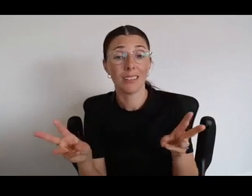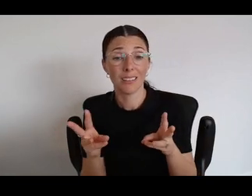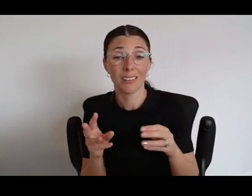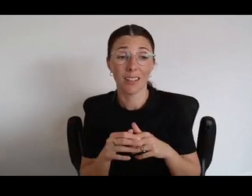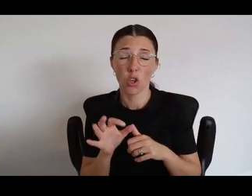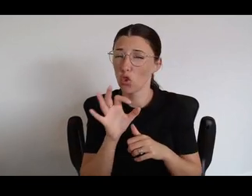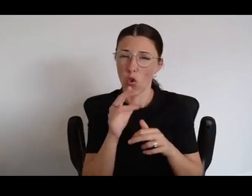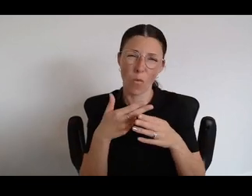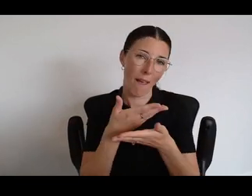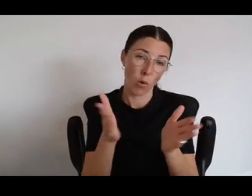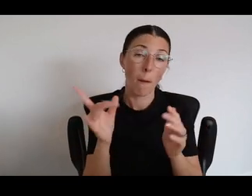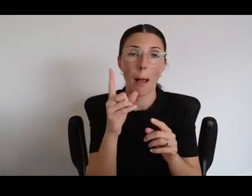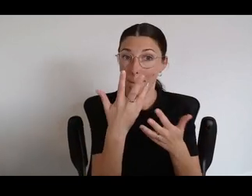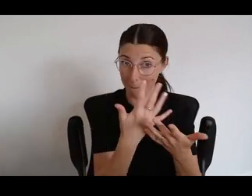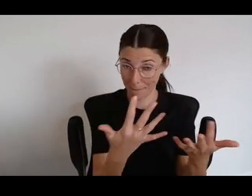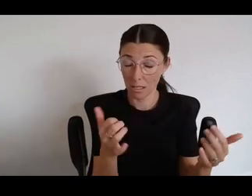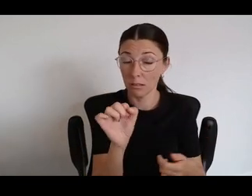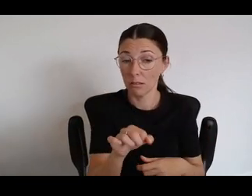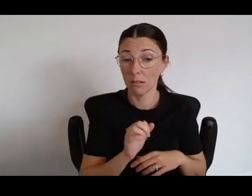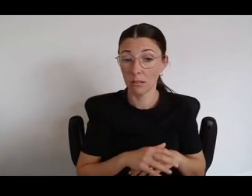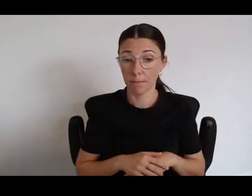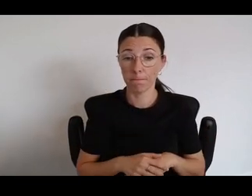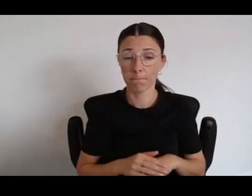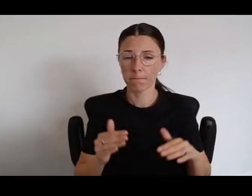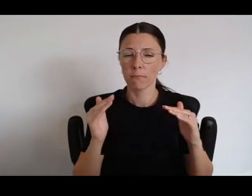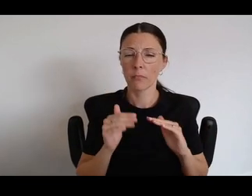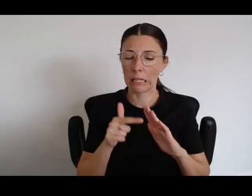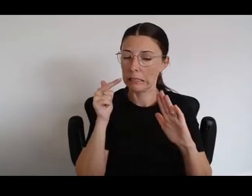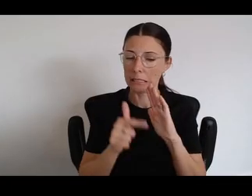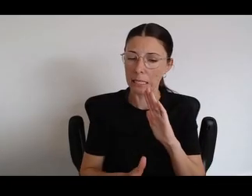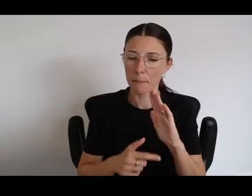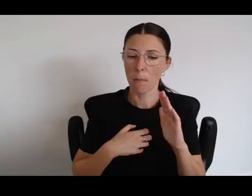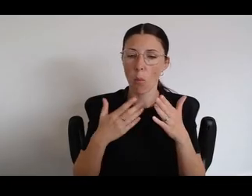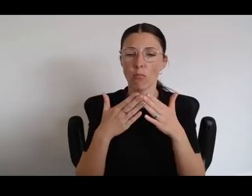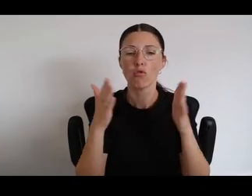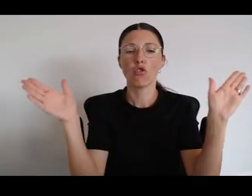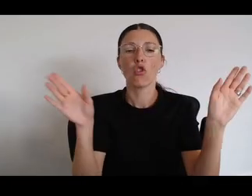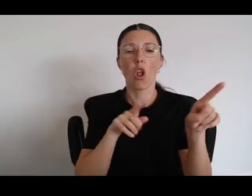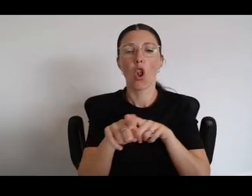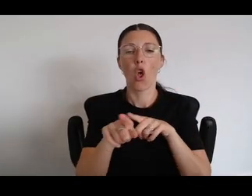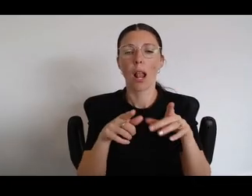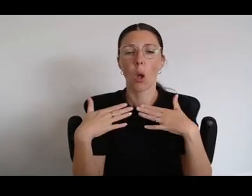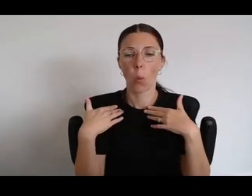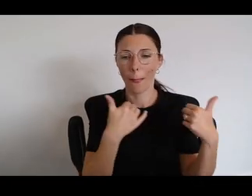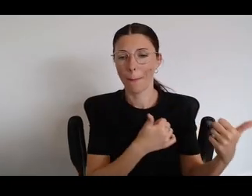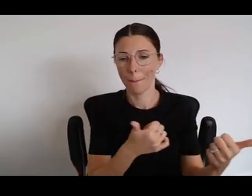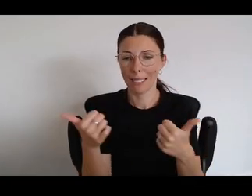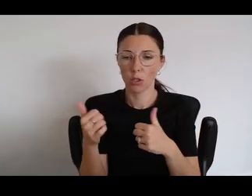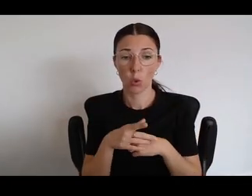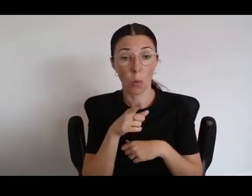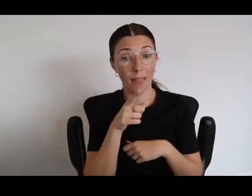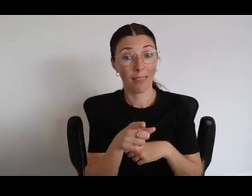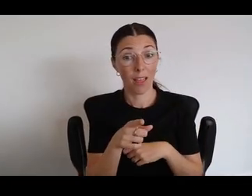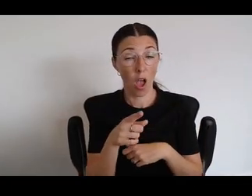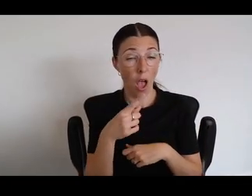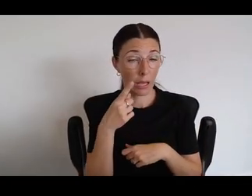And then deeper and broader learning and well-being. So in this new paradigm, I see learning and well-being as combined,